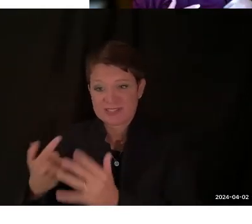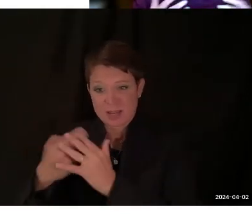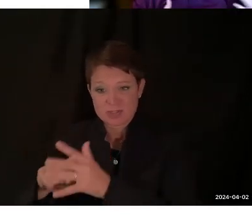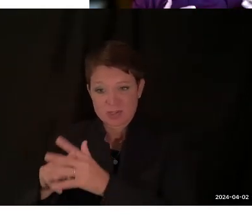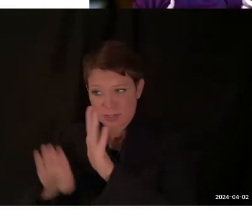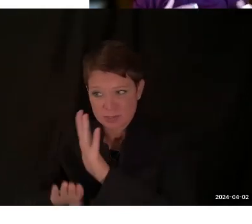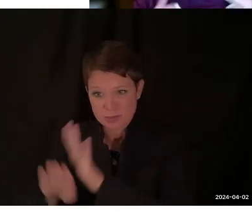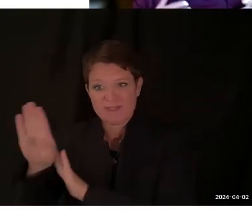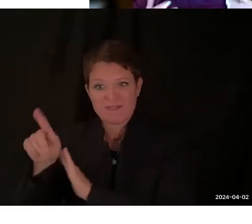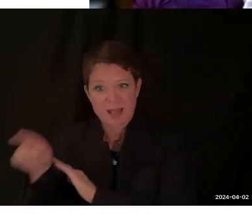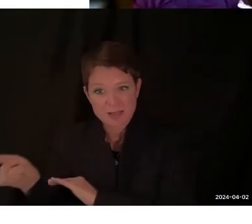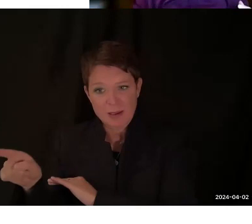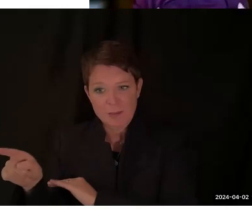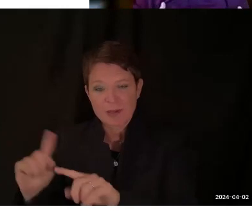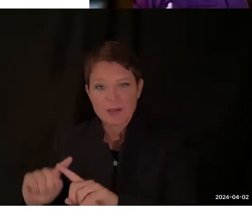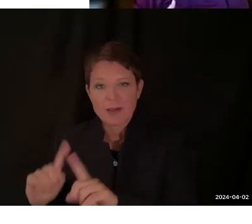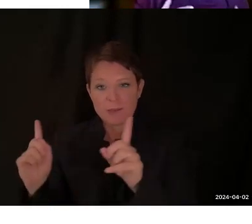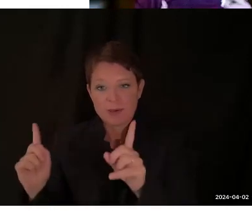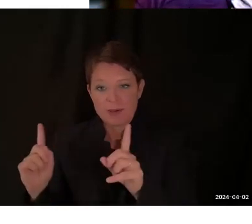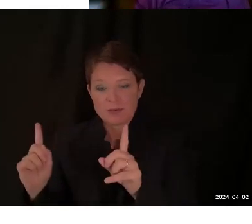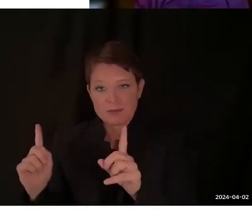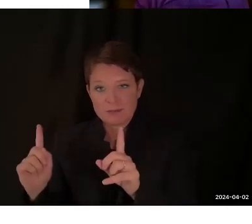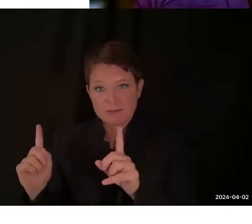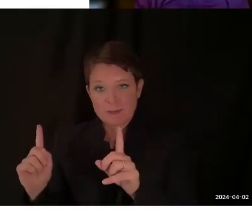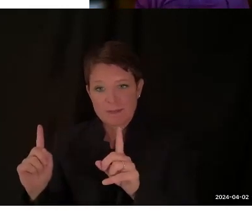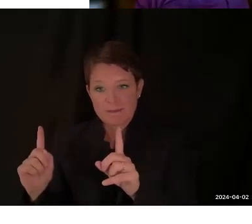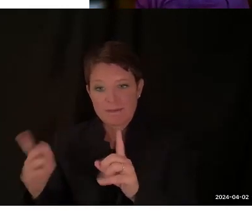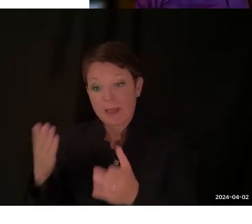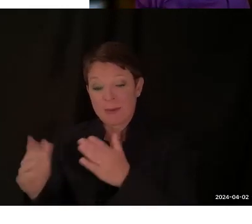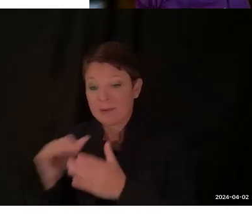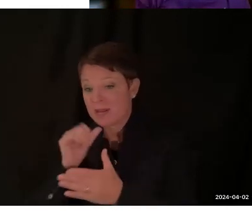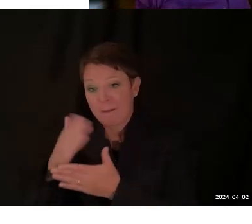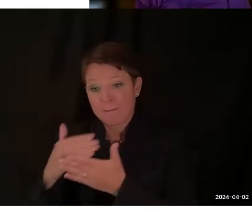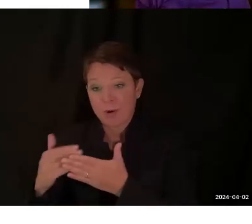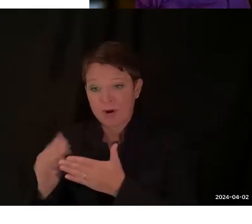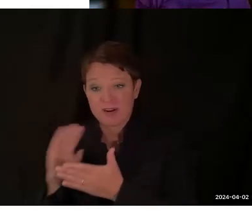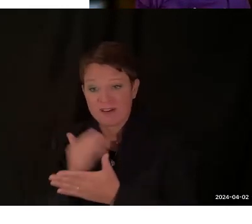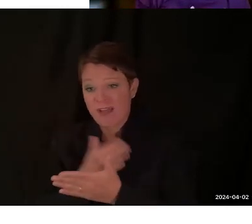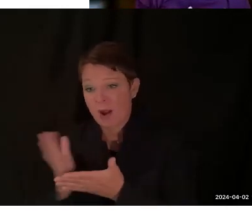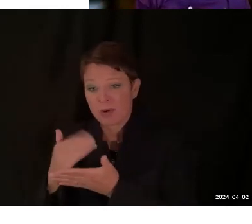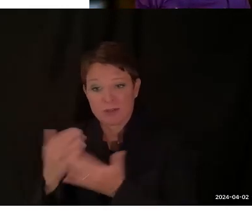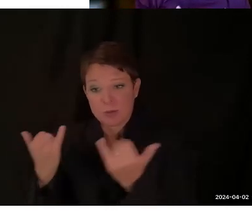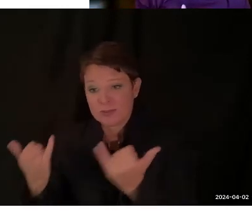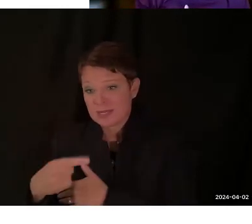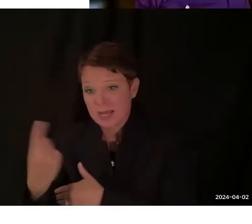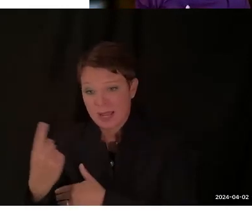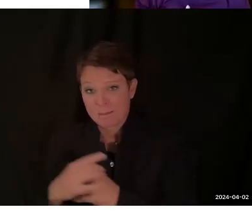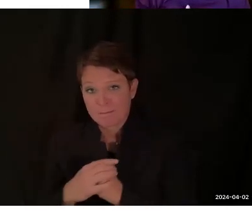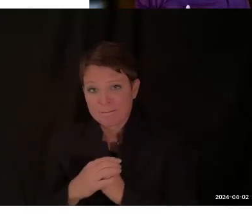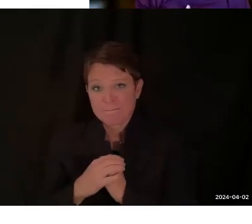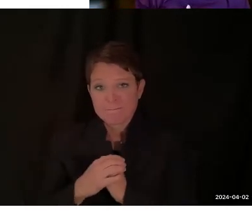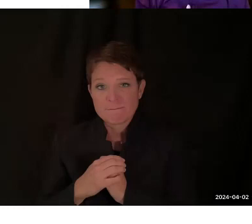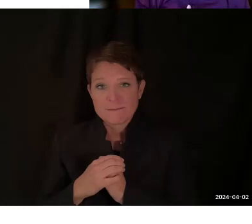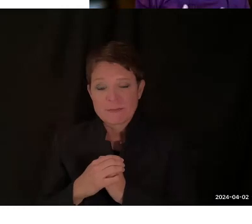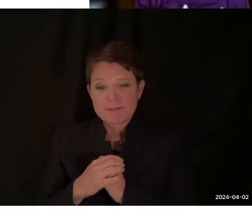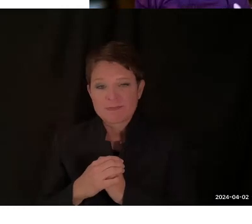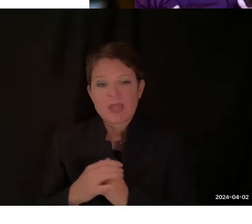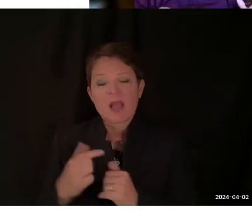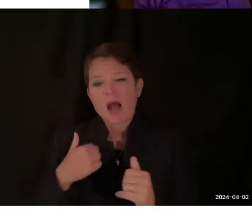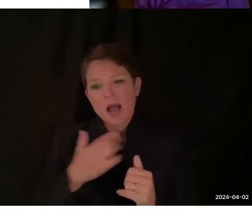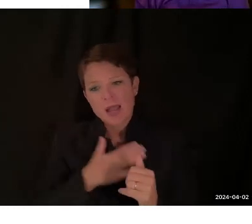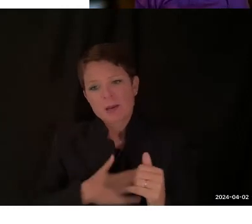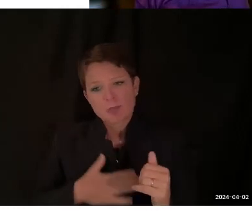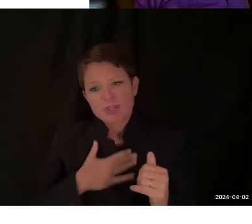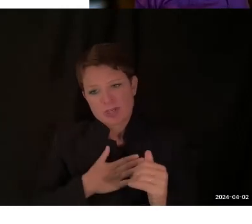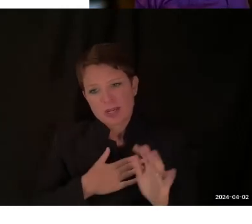ground. But of course, that might not be part of our review today. And I